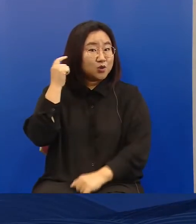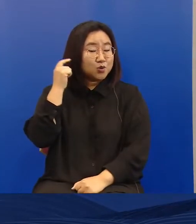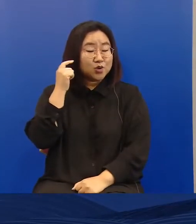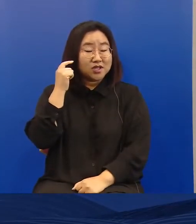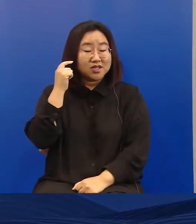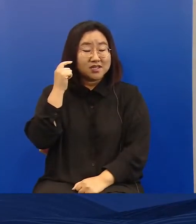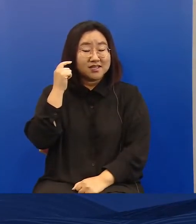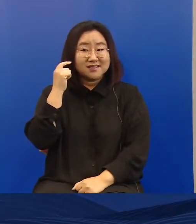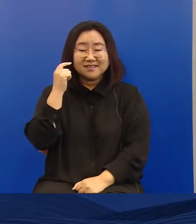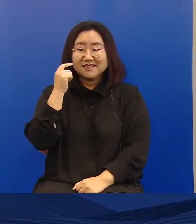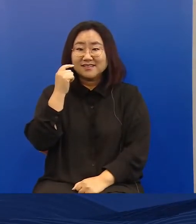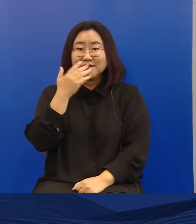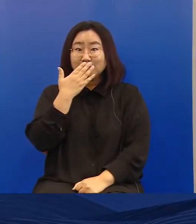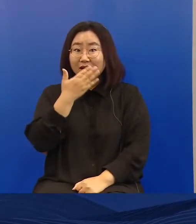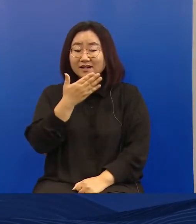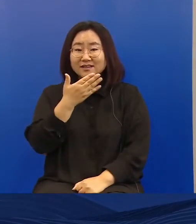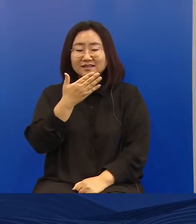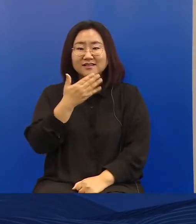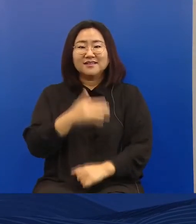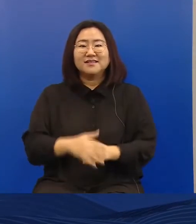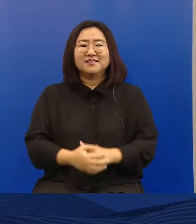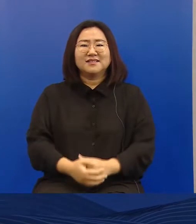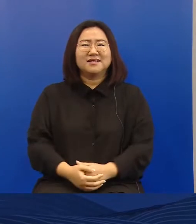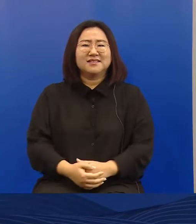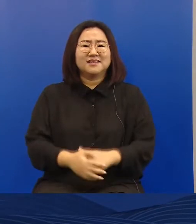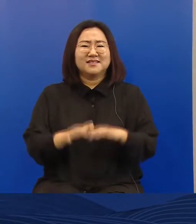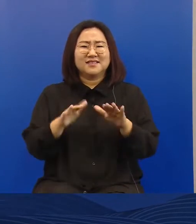Can you hear me? Yes.